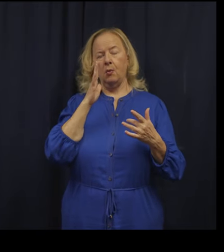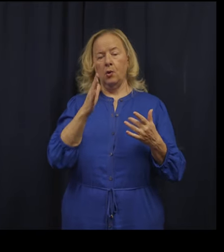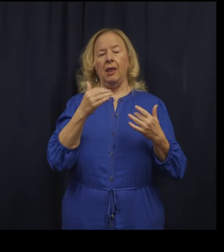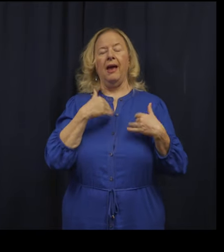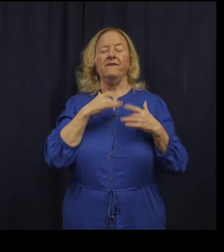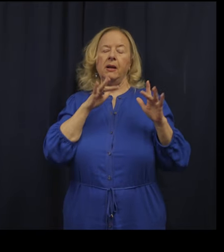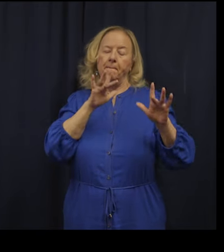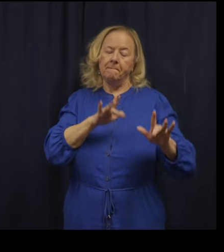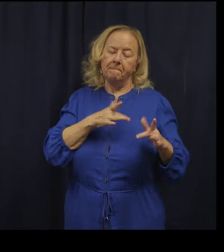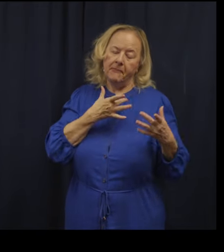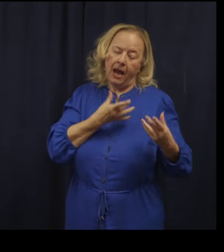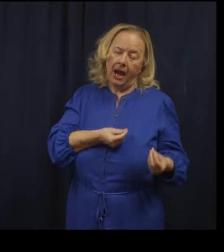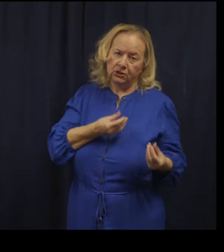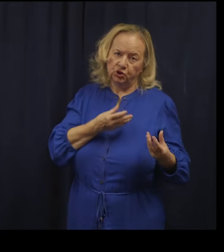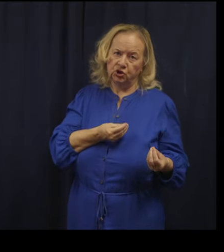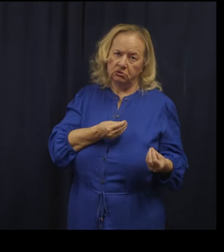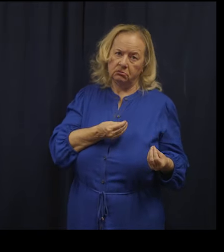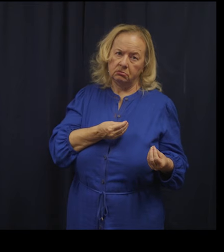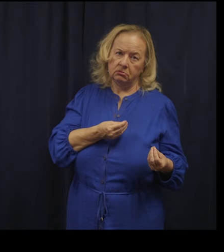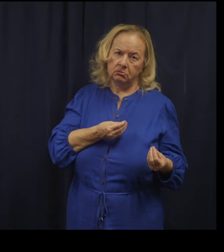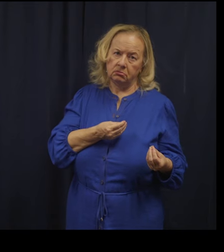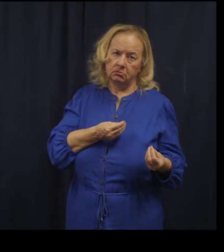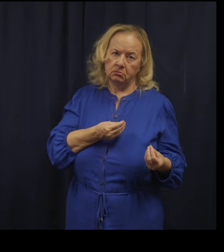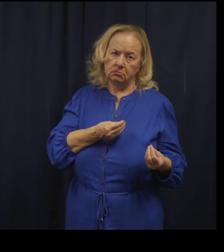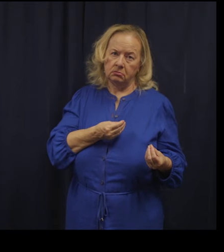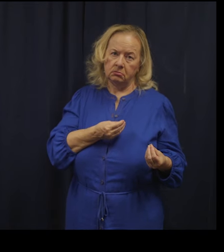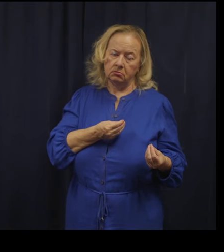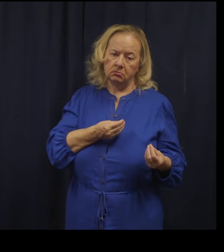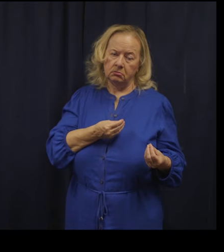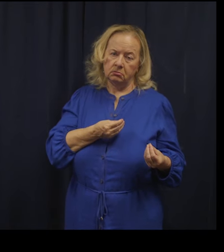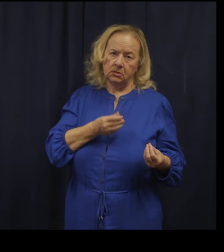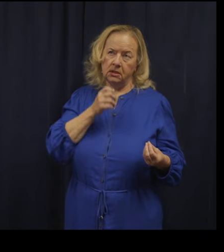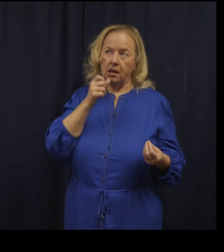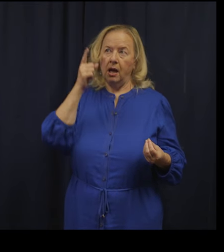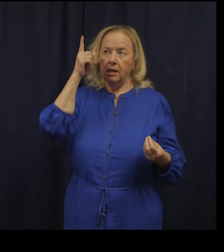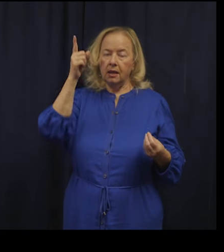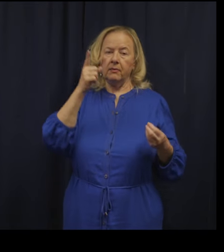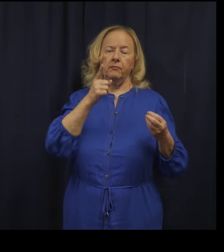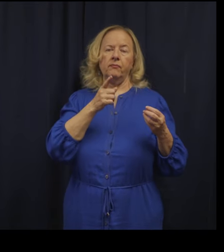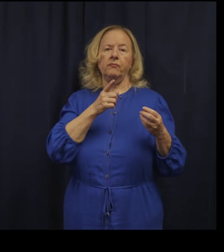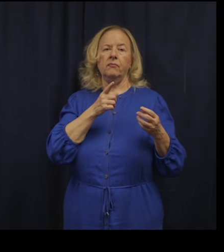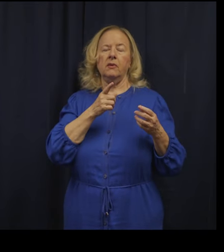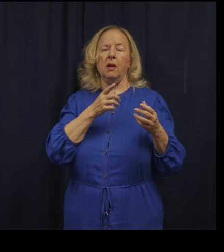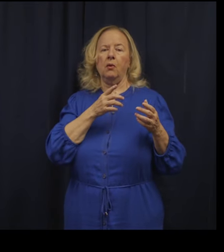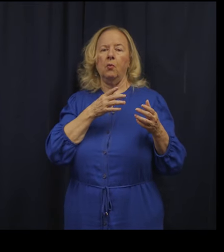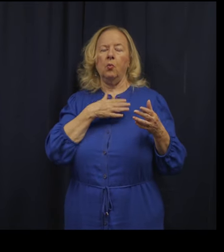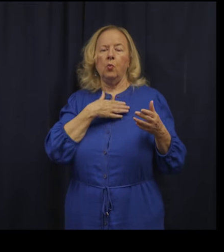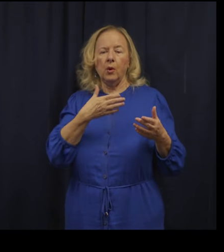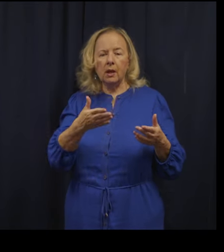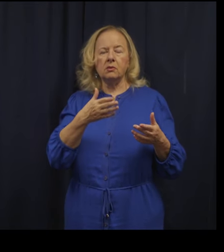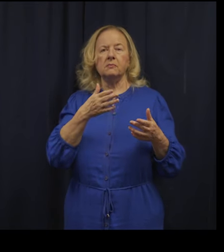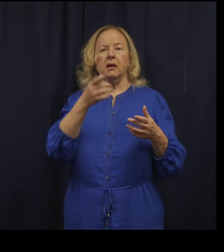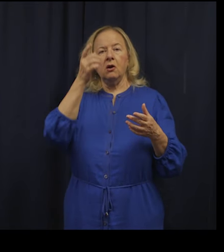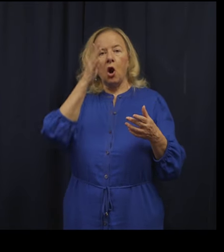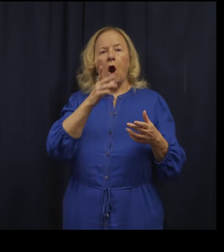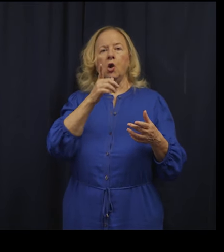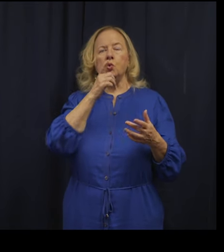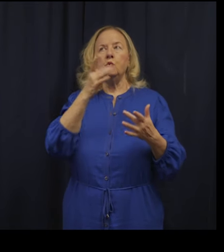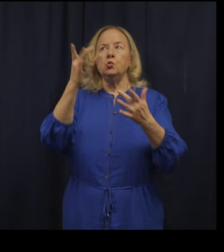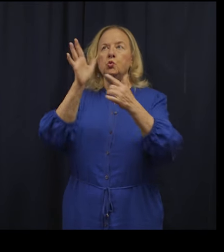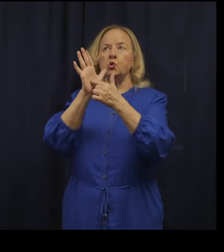have compassion on whom I will have compassion. So then it is not him that wills nor him that runs, but it's of God that shows